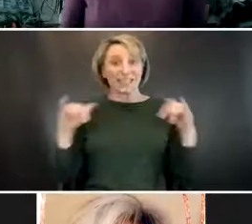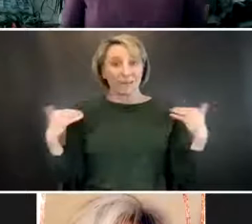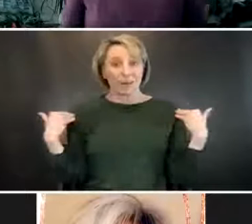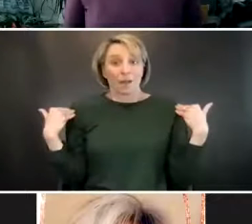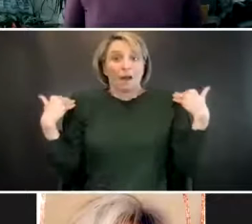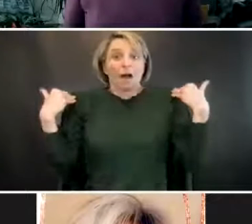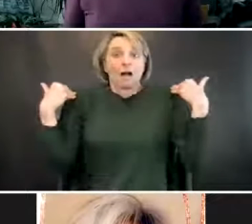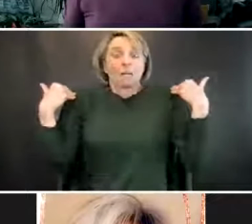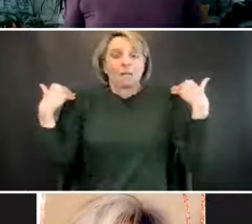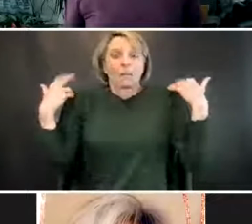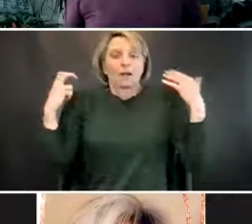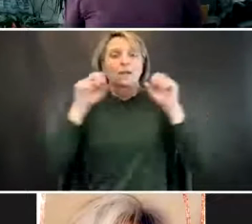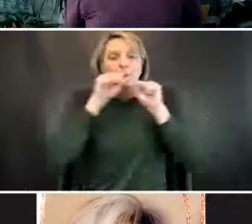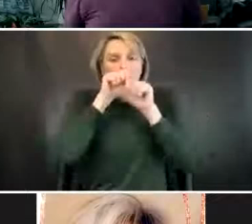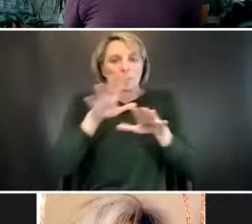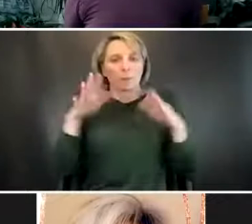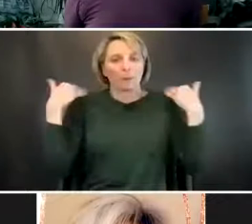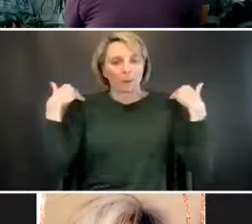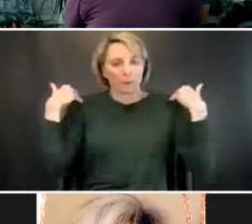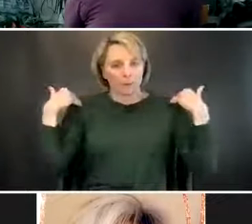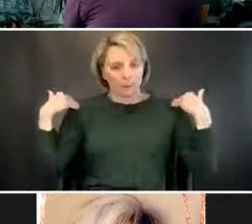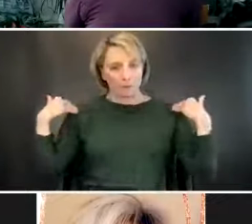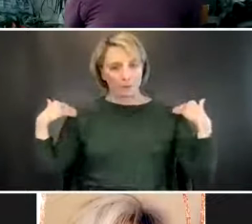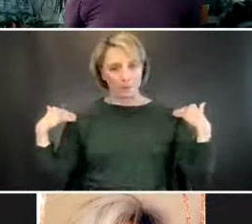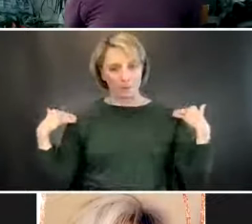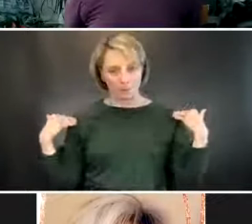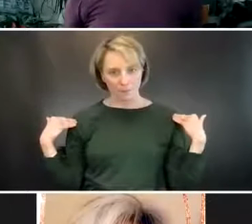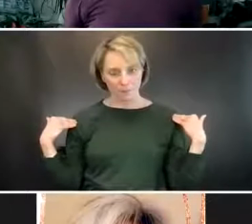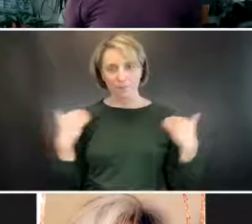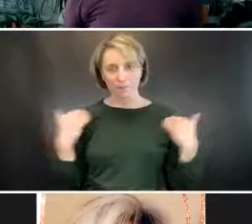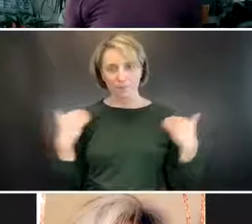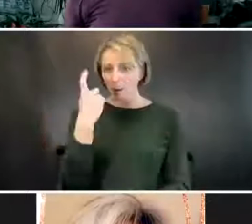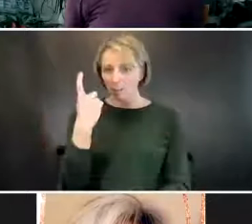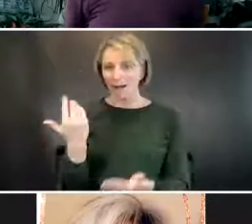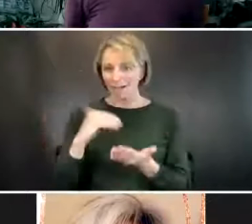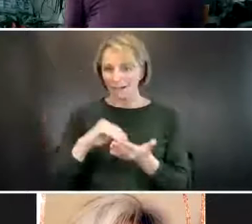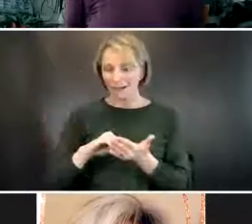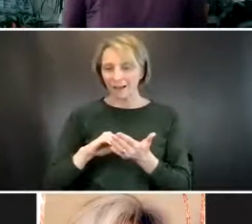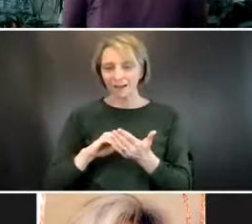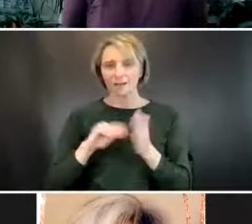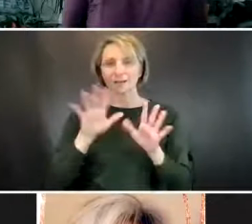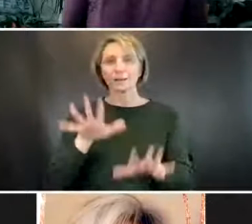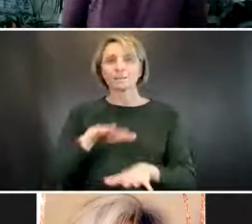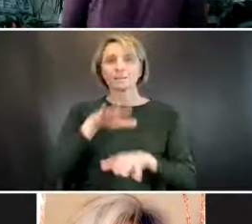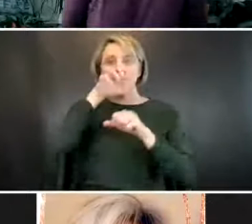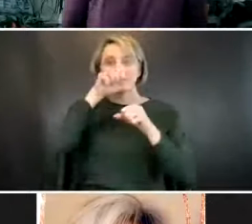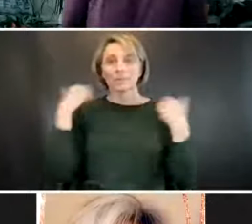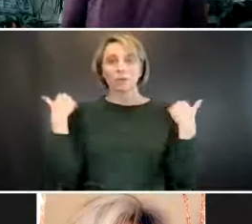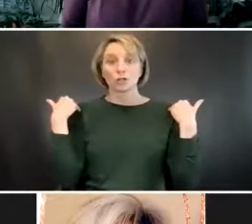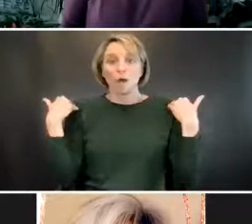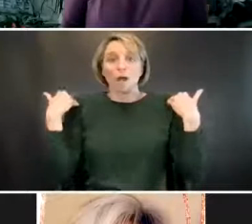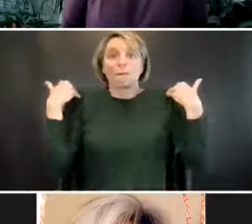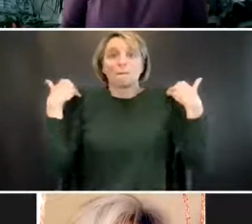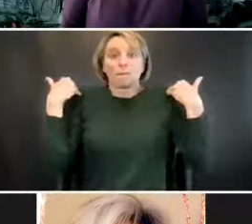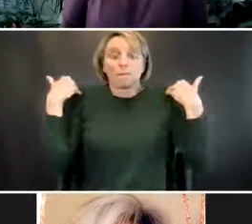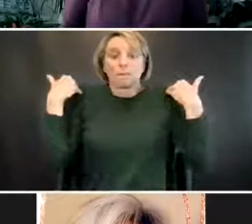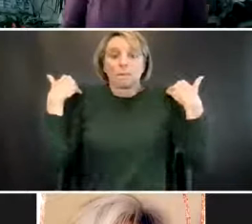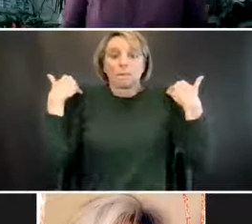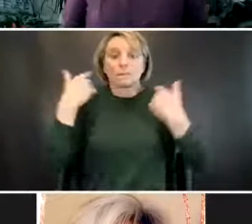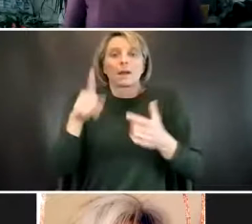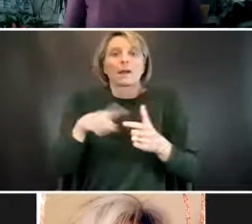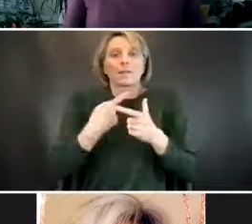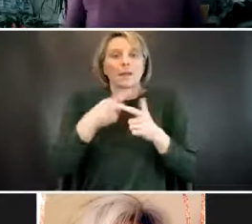And exhale, shoulders down. One more time. Big inhale, shoulders up.